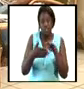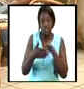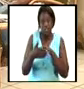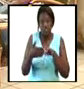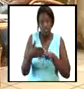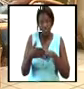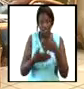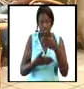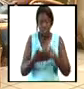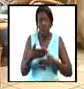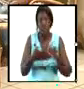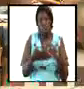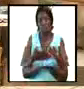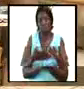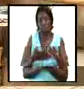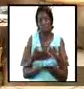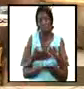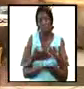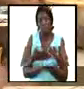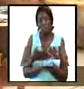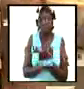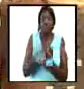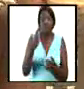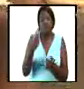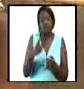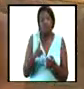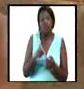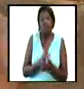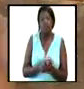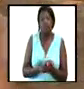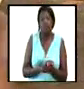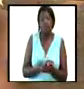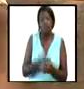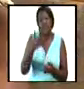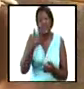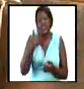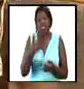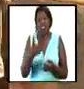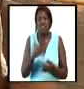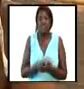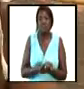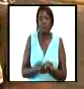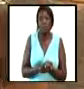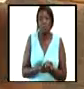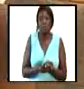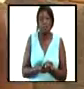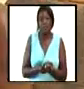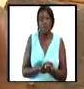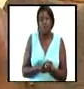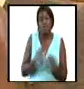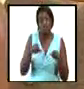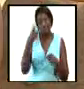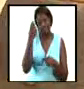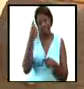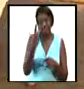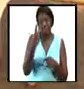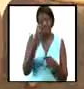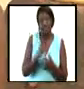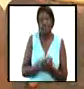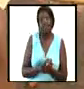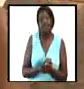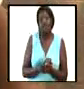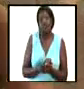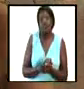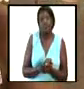along, eh? And after that, you... But, anyway, thanks, Chantel. I understood